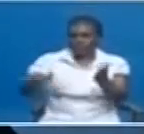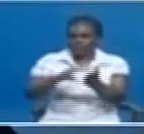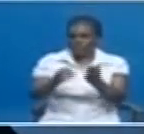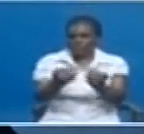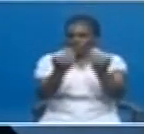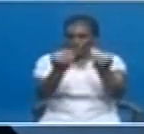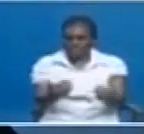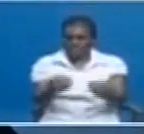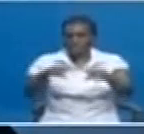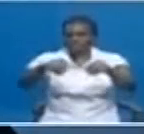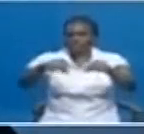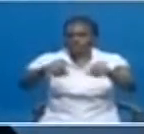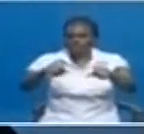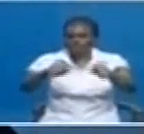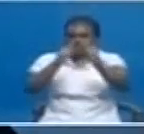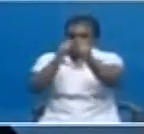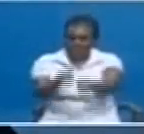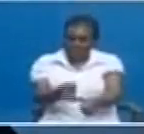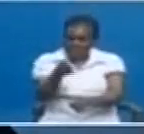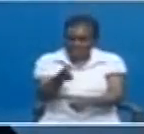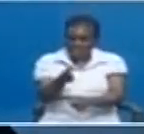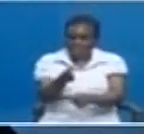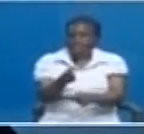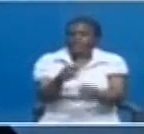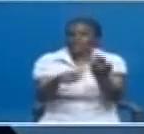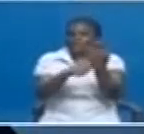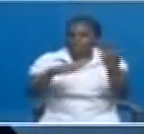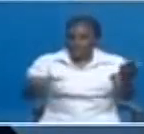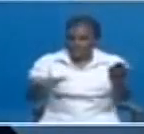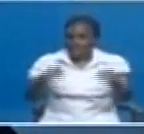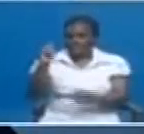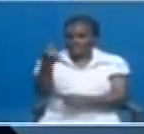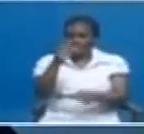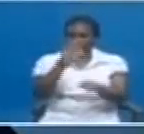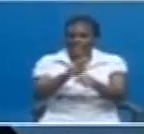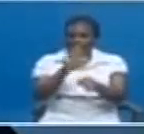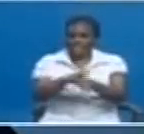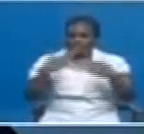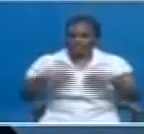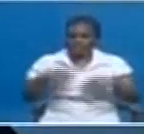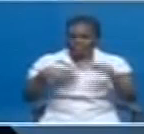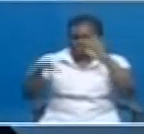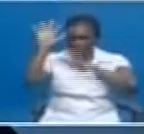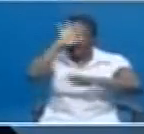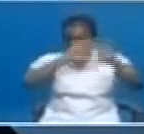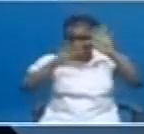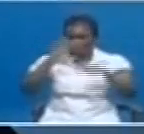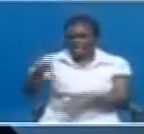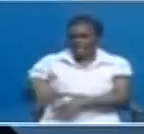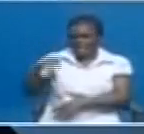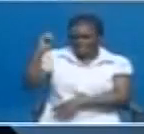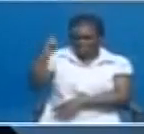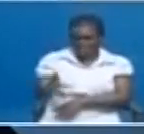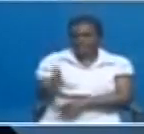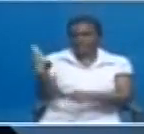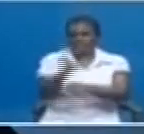to use soil. The farming technology is fast gaining traction in Kenya, with most farmers frustrated by the high cost of input